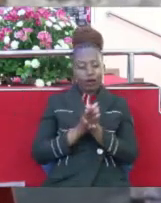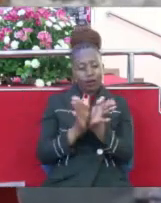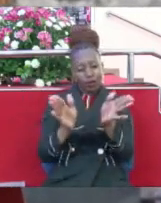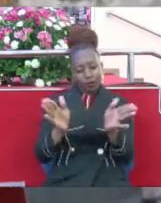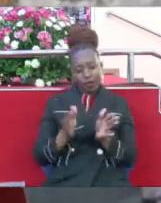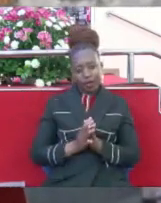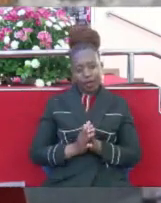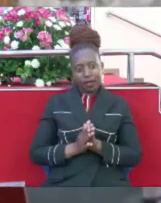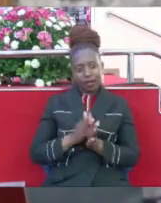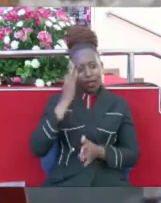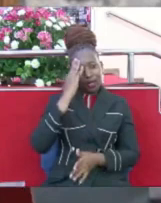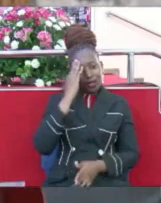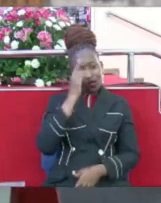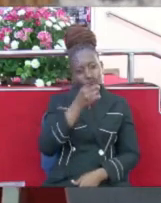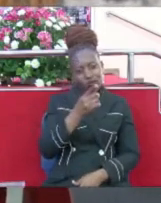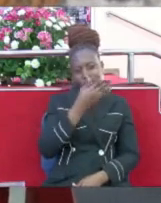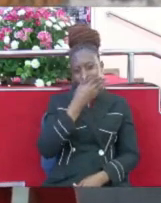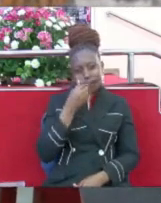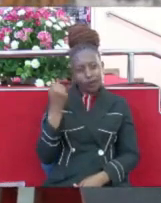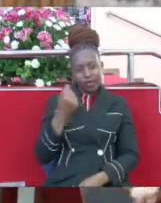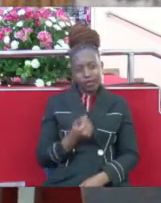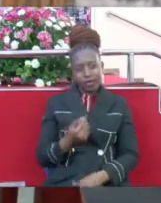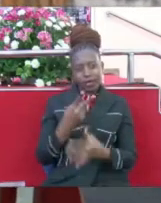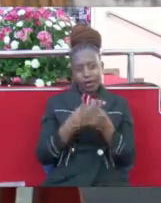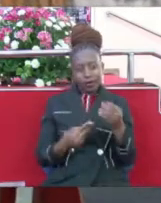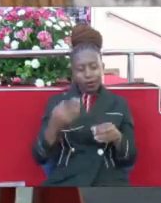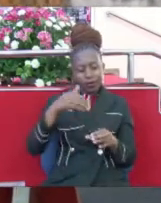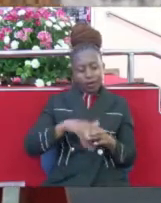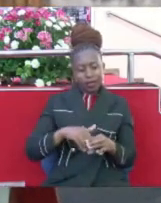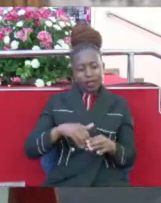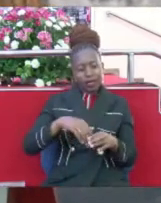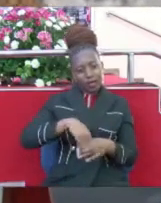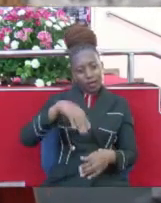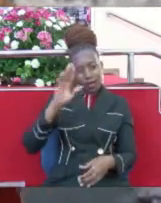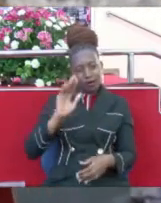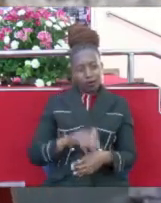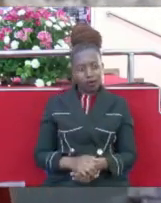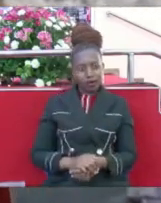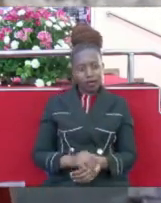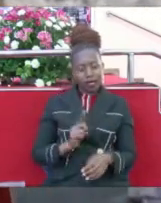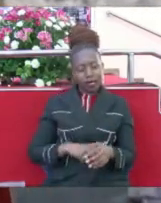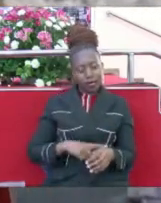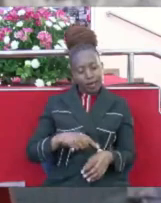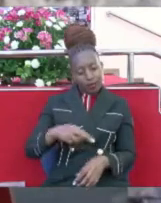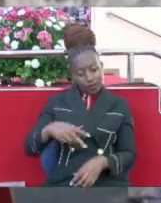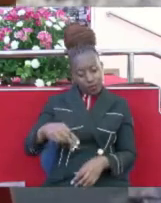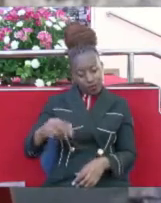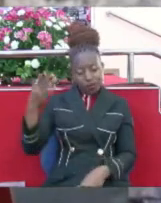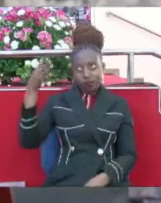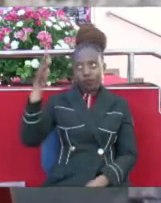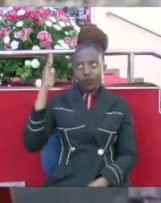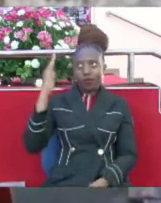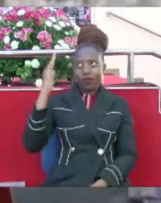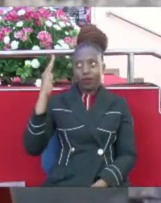inside out. And so as you run to Him with all those flaws that are